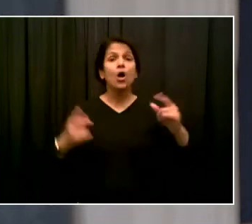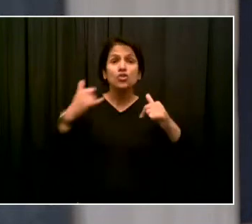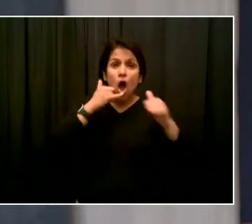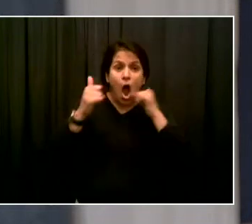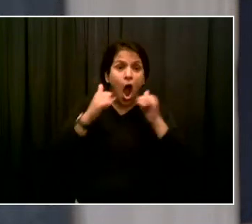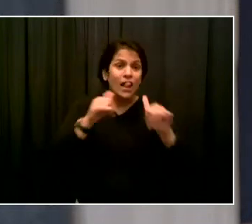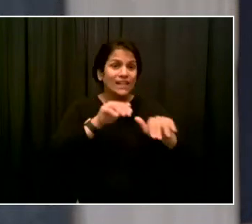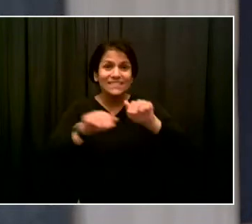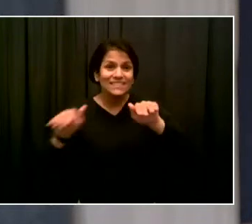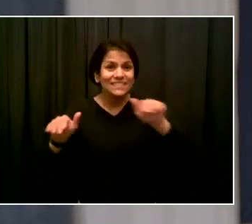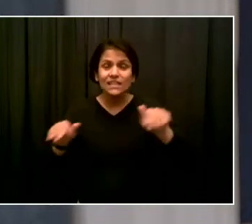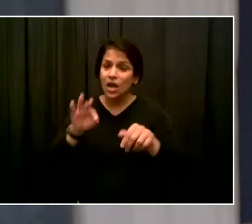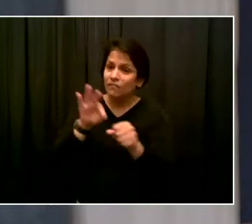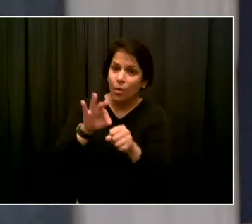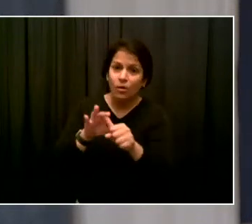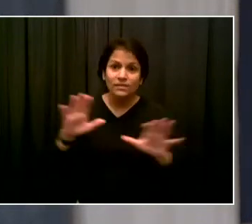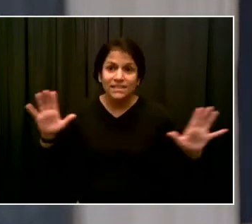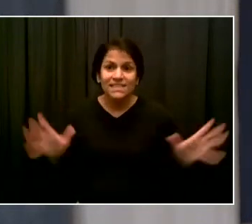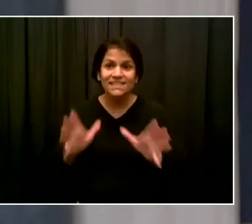effects for decades to come.